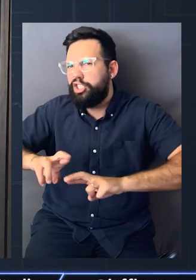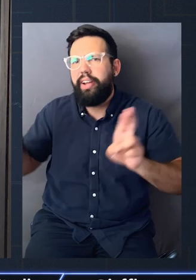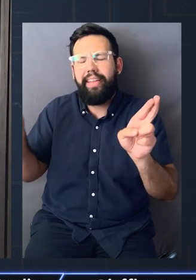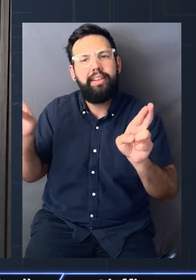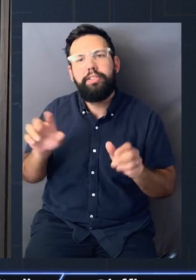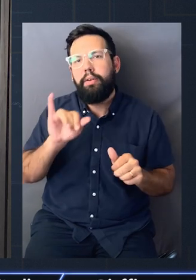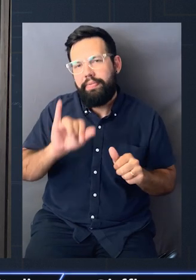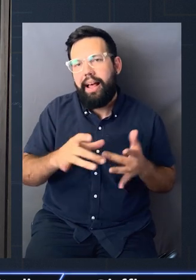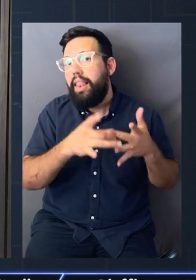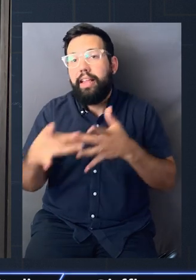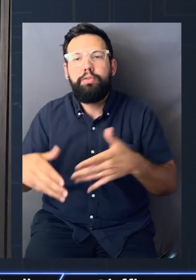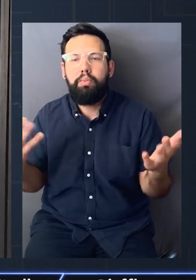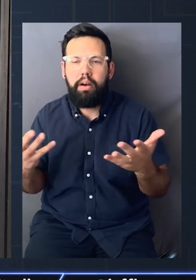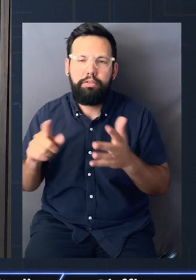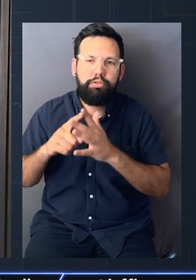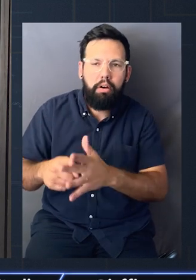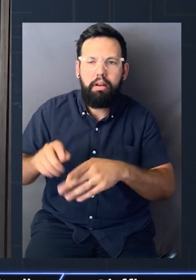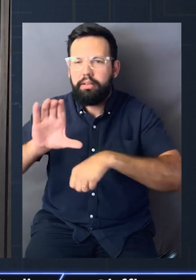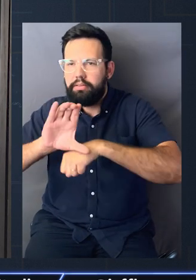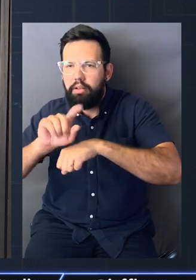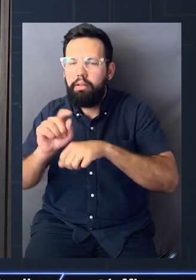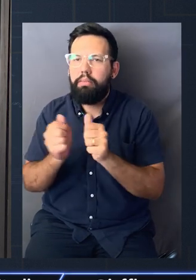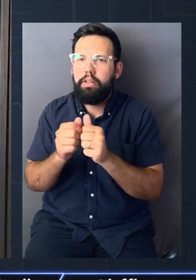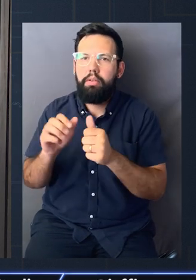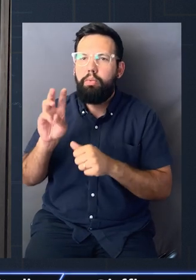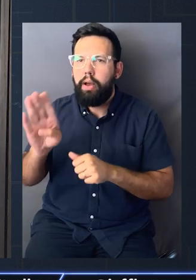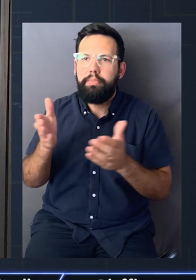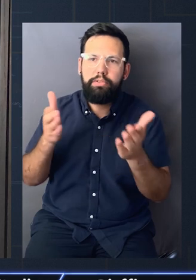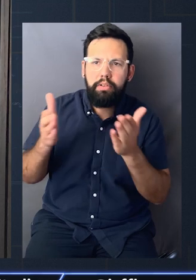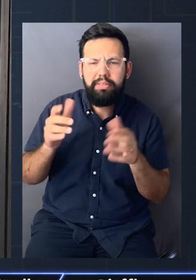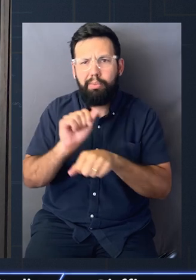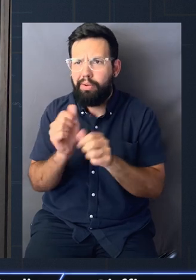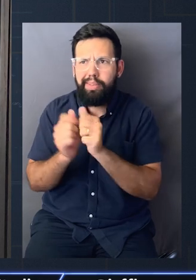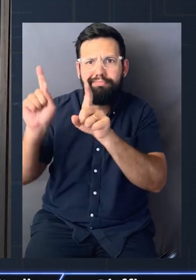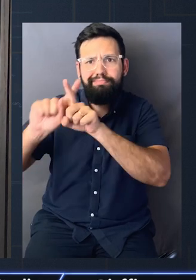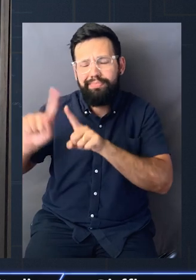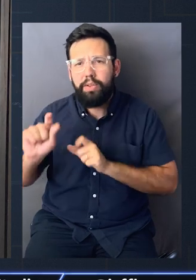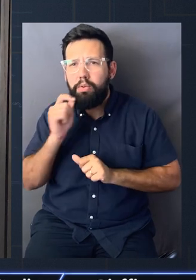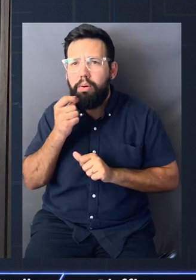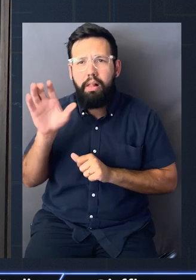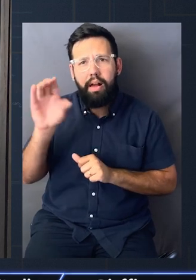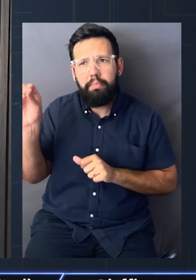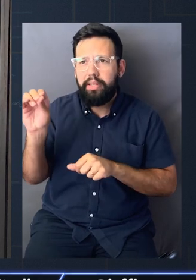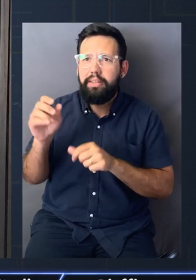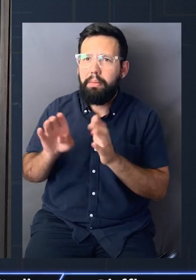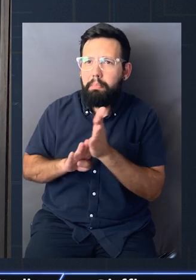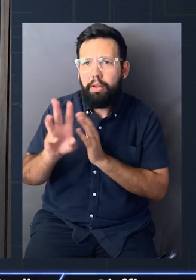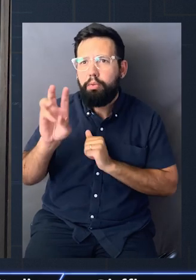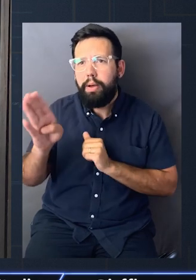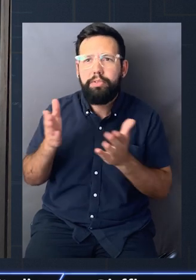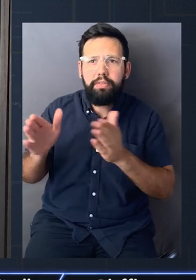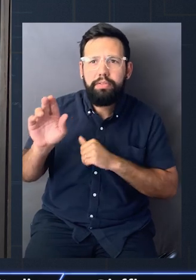do it. So I got to consult on web services for a couple years, got to work with a lot of really cool companies building all different kinds of web